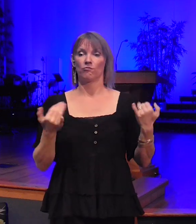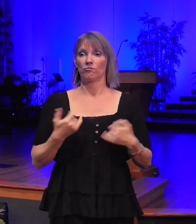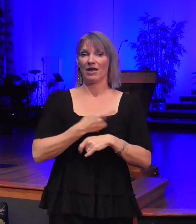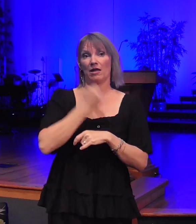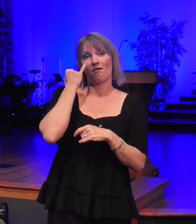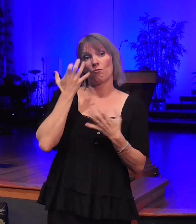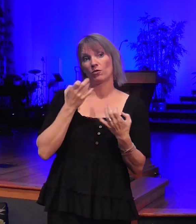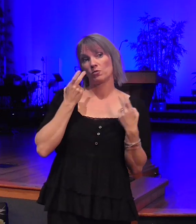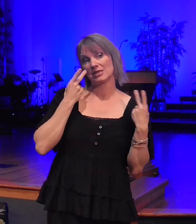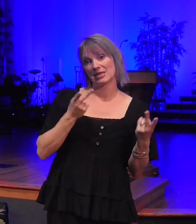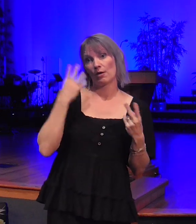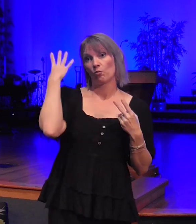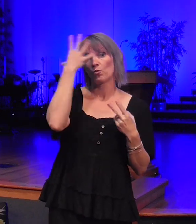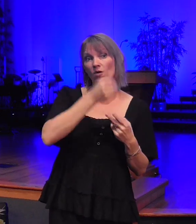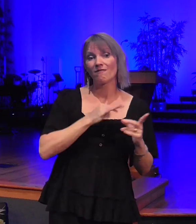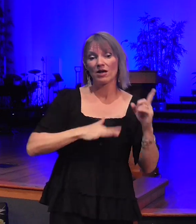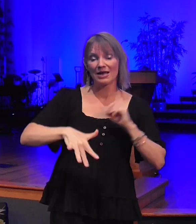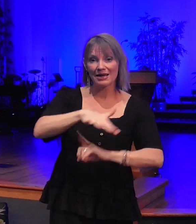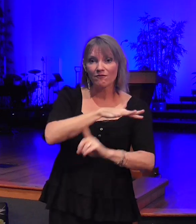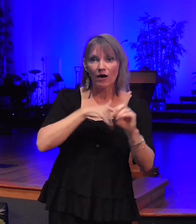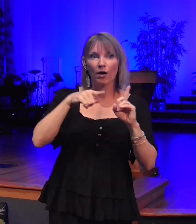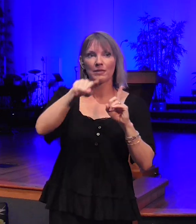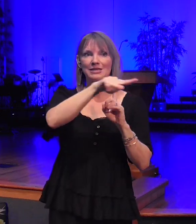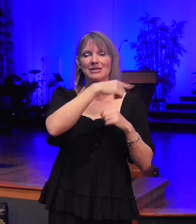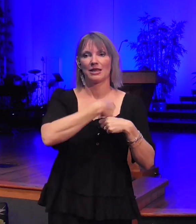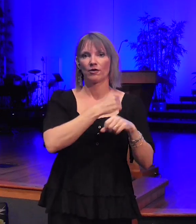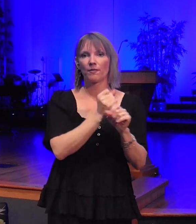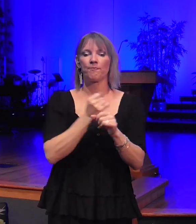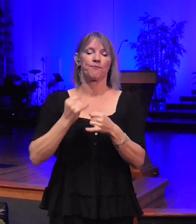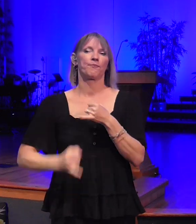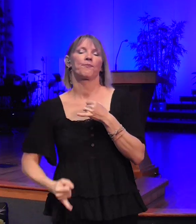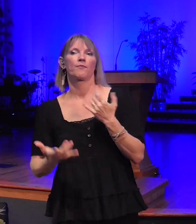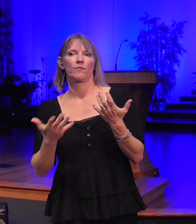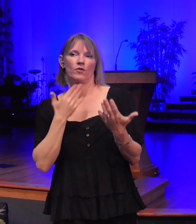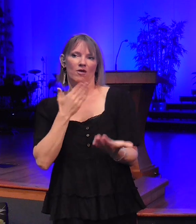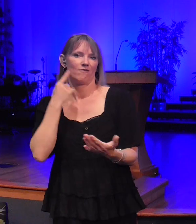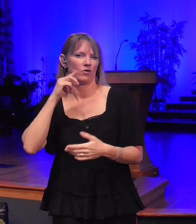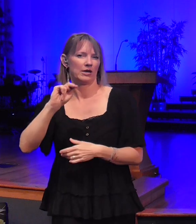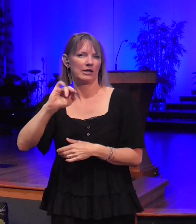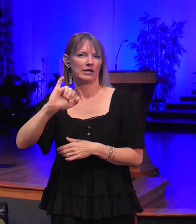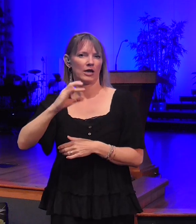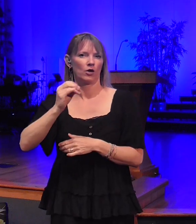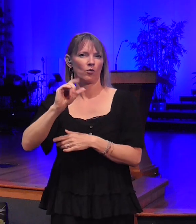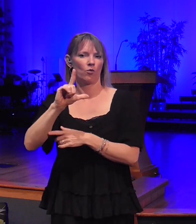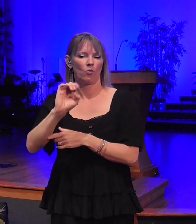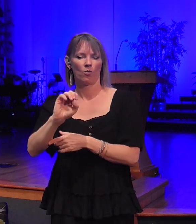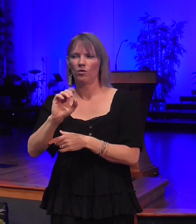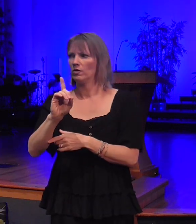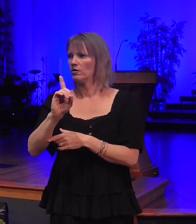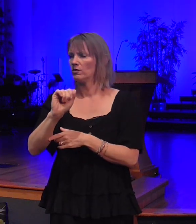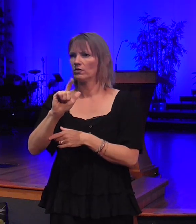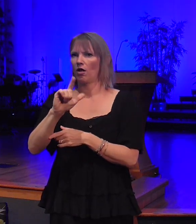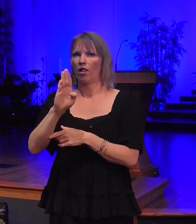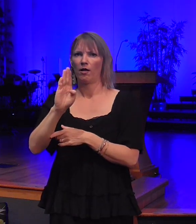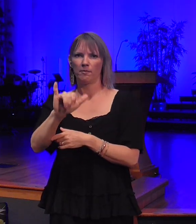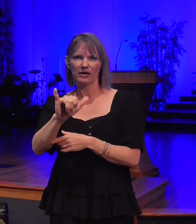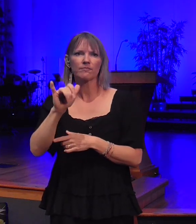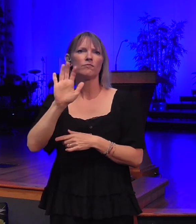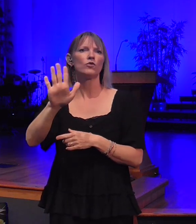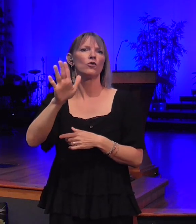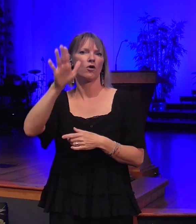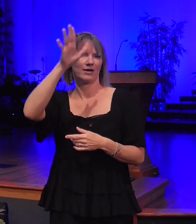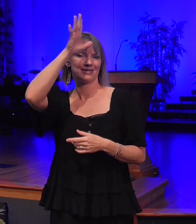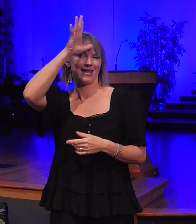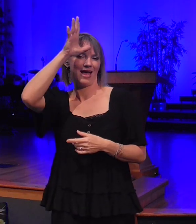beautiful environments that are created. And lastly, I'm so grateful to Nicole Dalby. She lost her dad, Brad, last